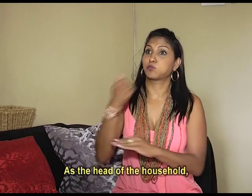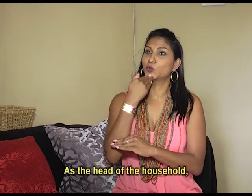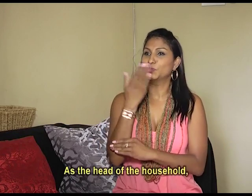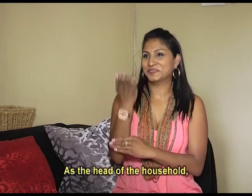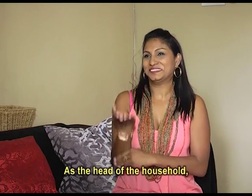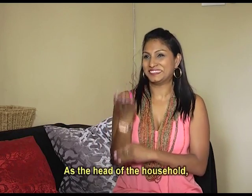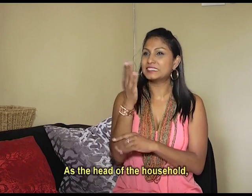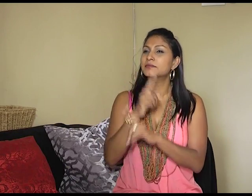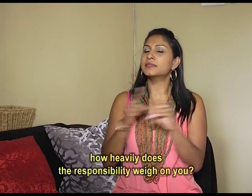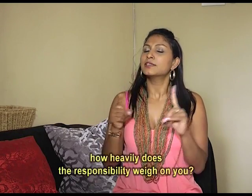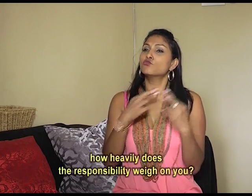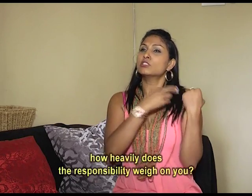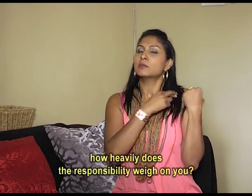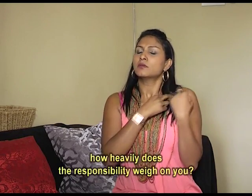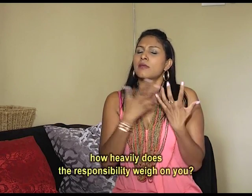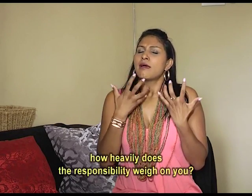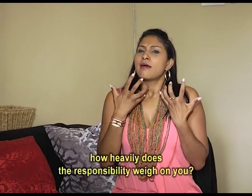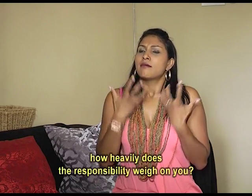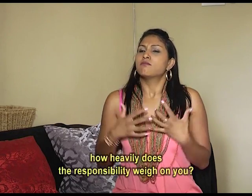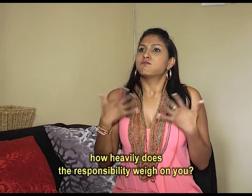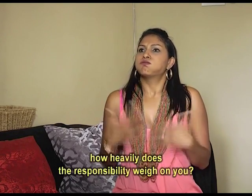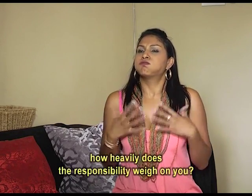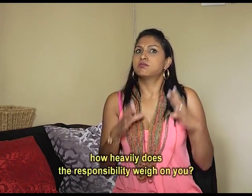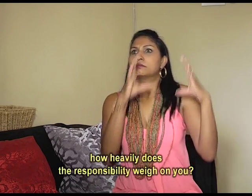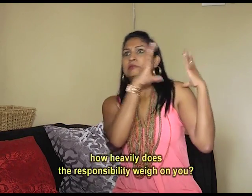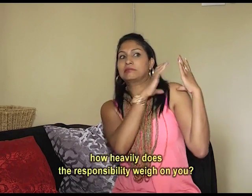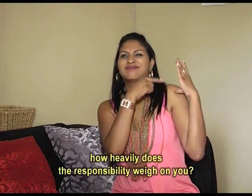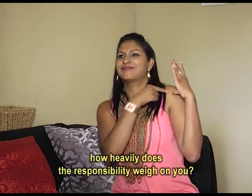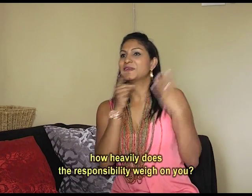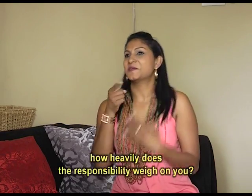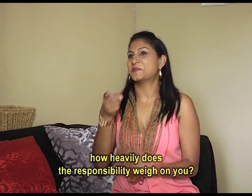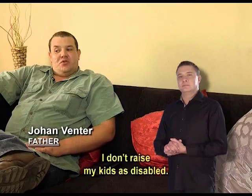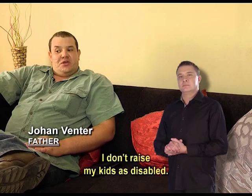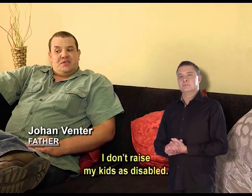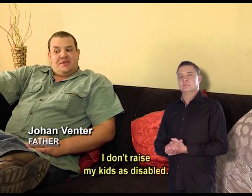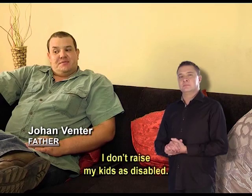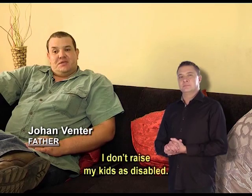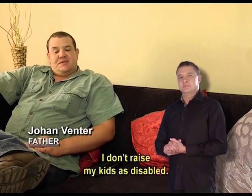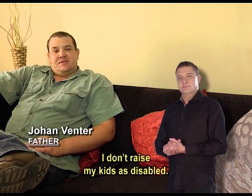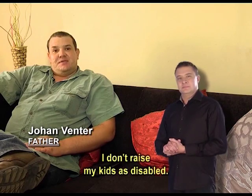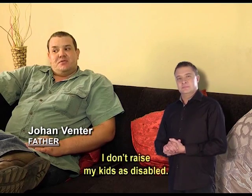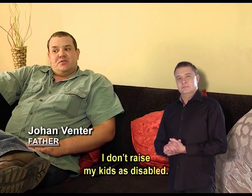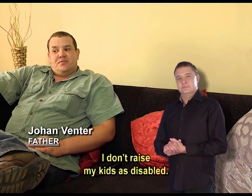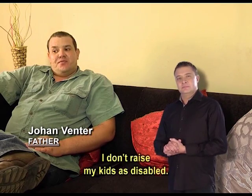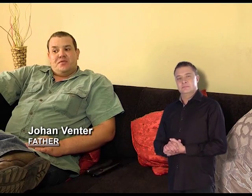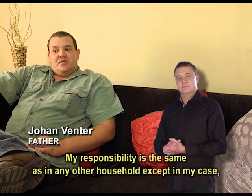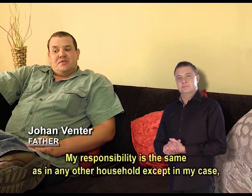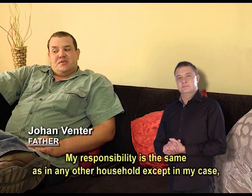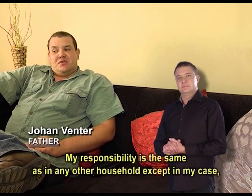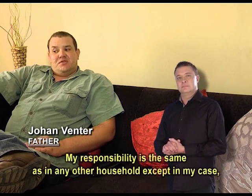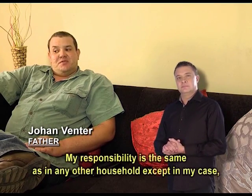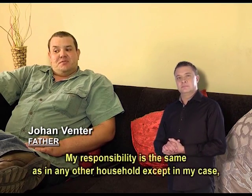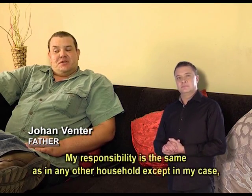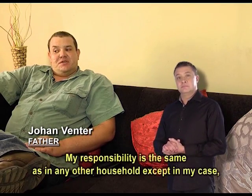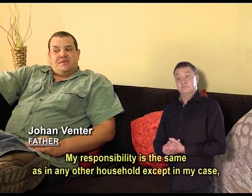As the head of the household, how heavily does the responsibility weigh on you? I don't raise my kids as disabled.